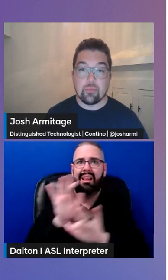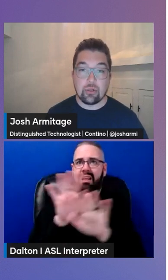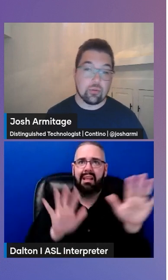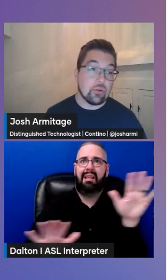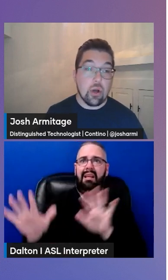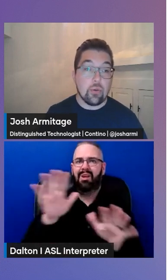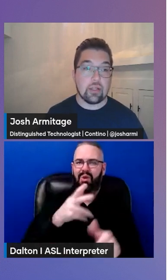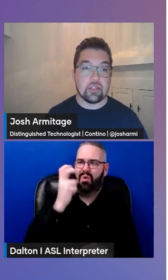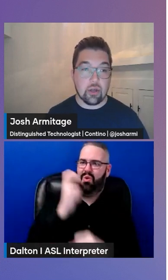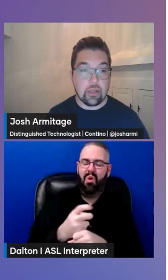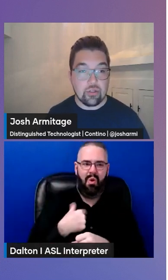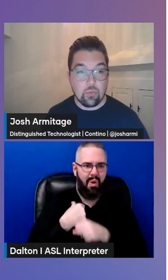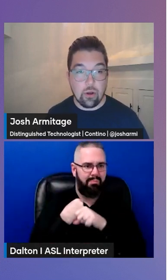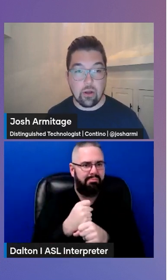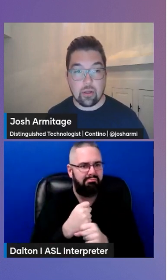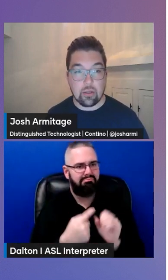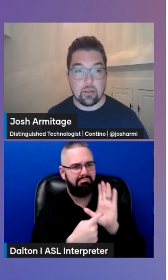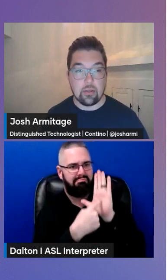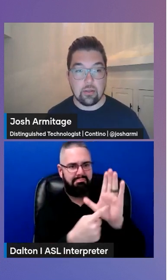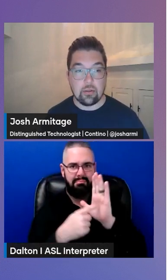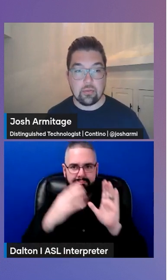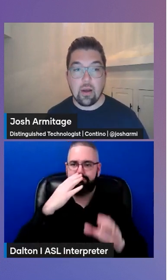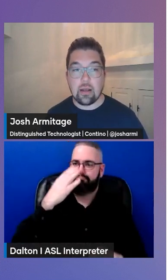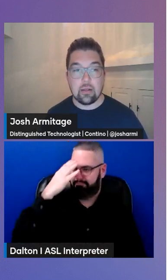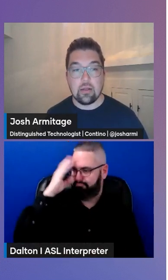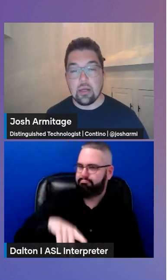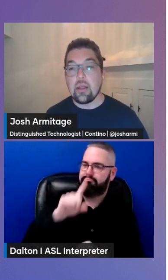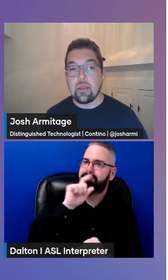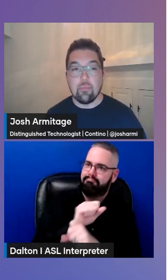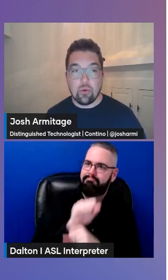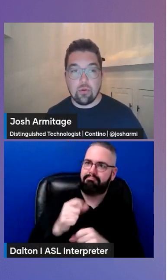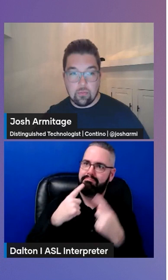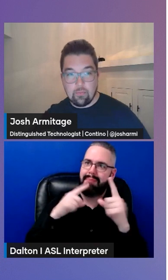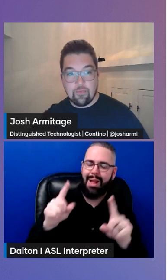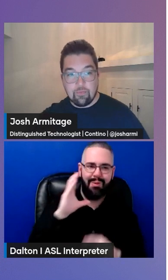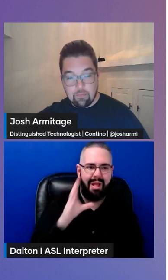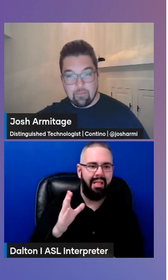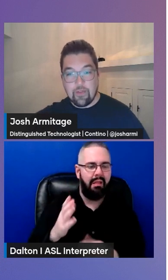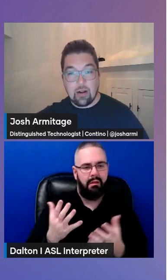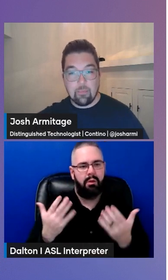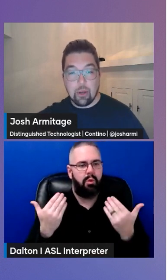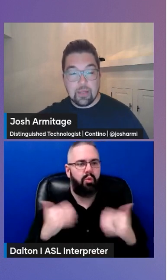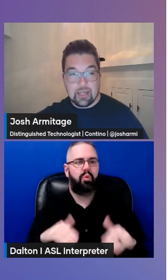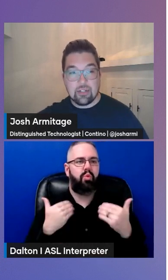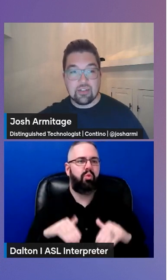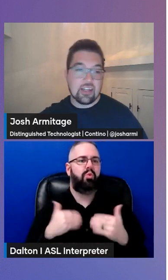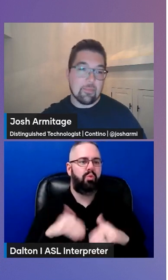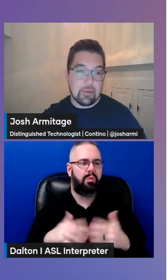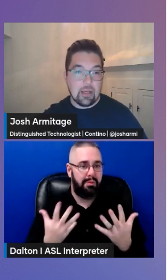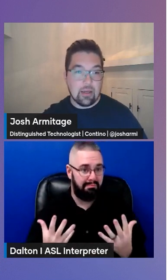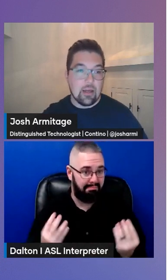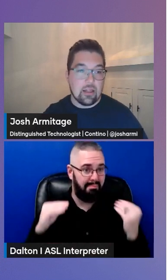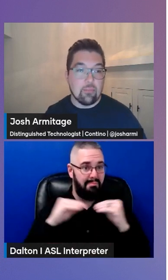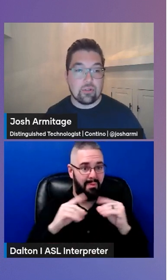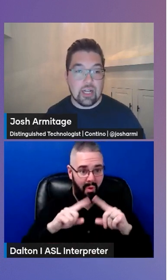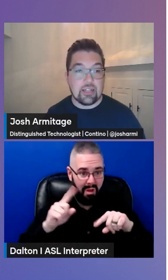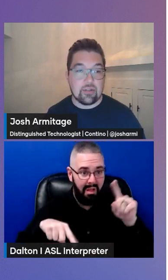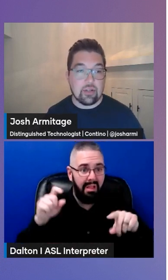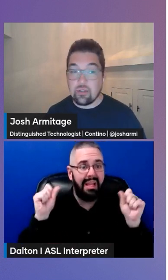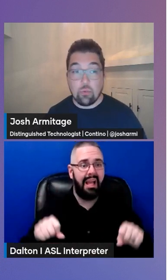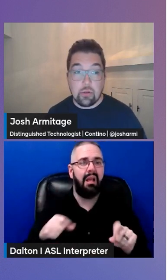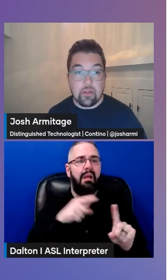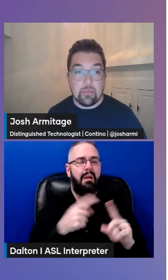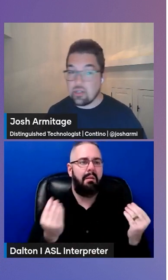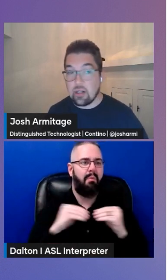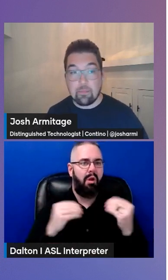produce a module and know that it's going to work, right? The more permutations there can be, the more chance there